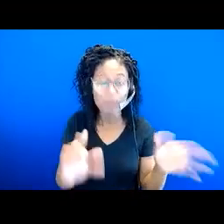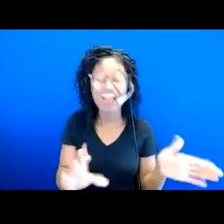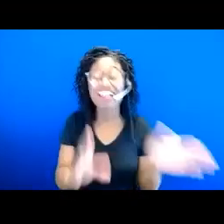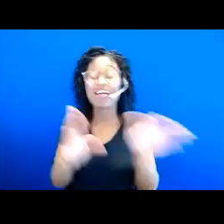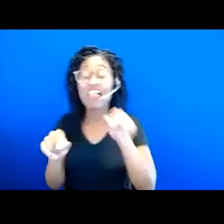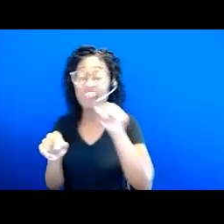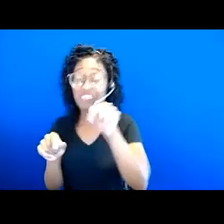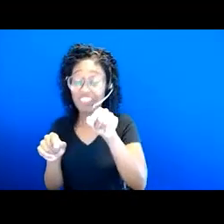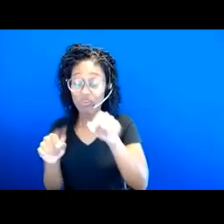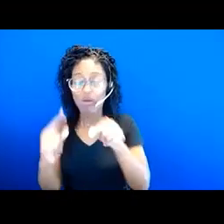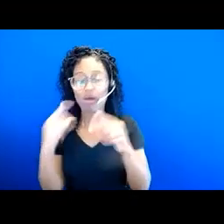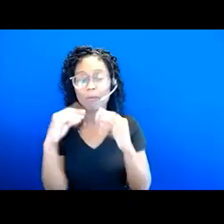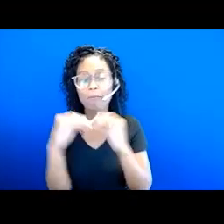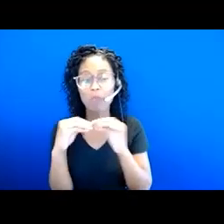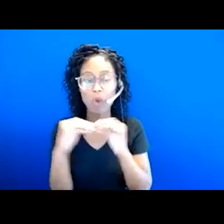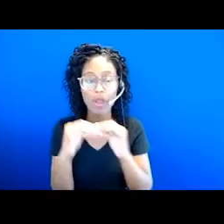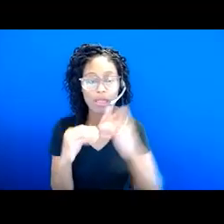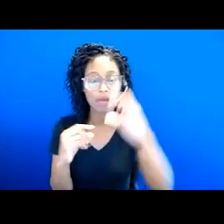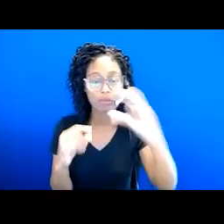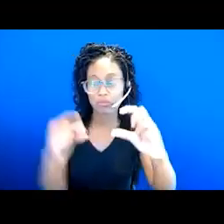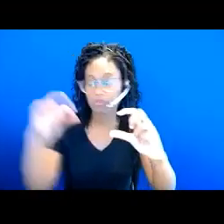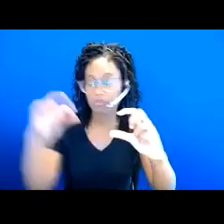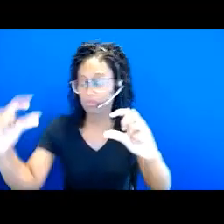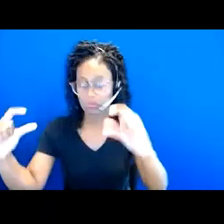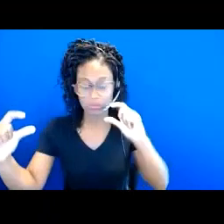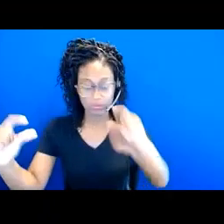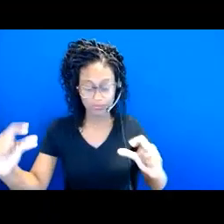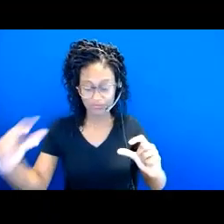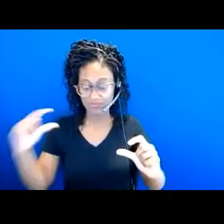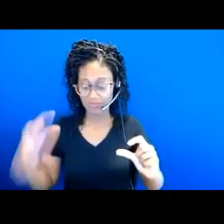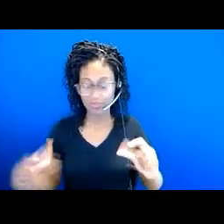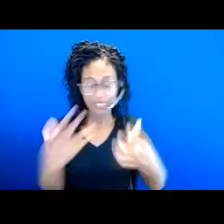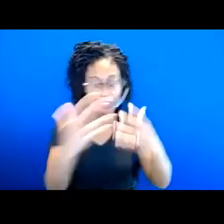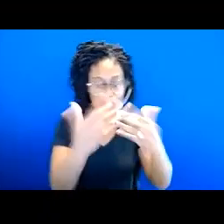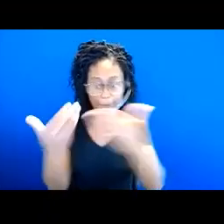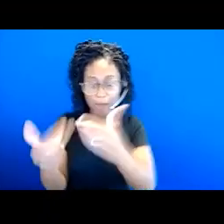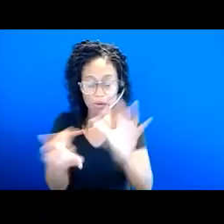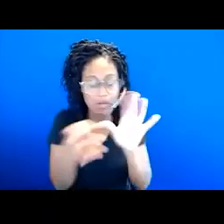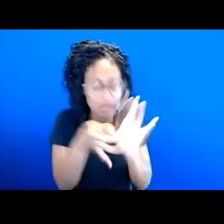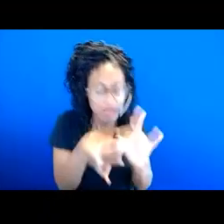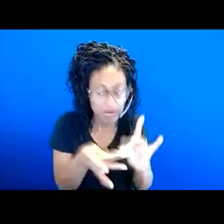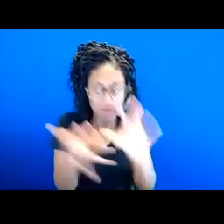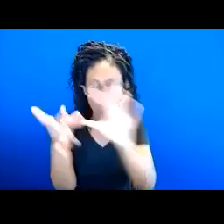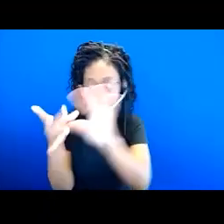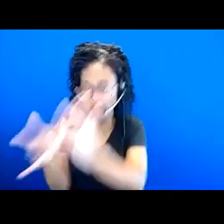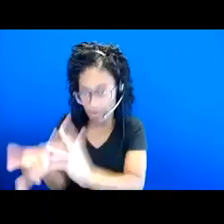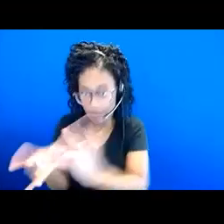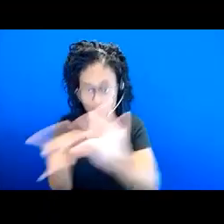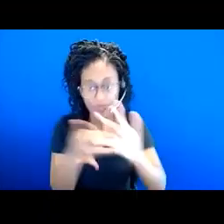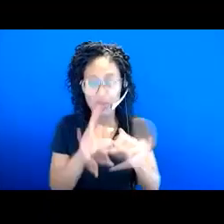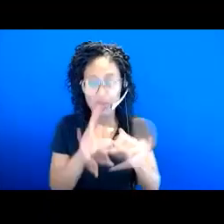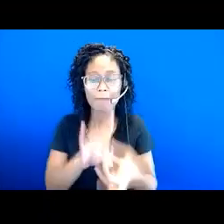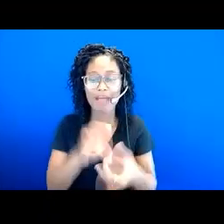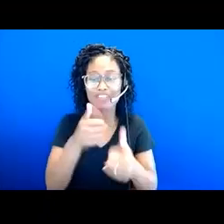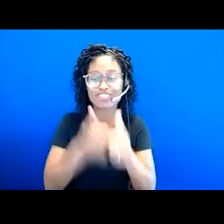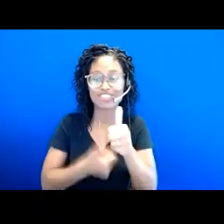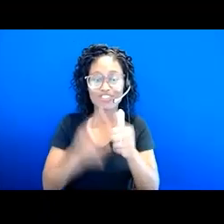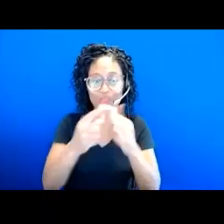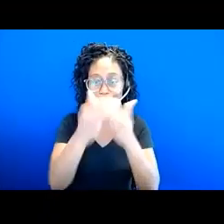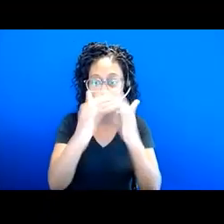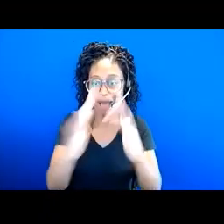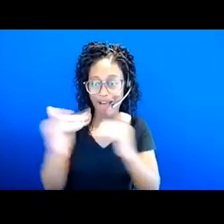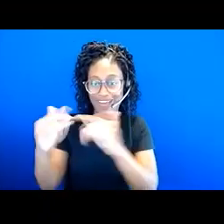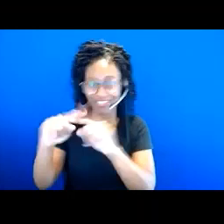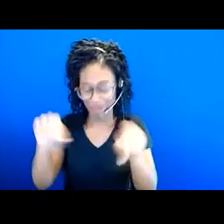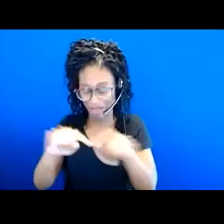done really granular presentations, narrations within each of the content boxes. So